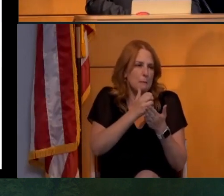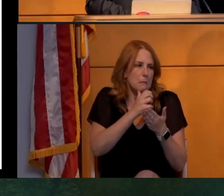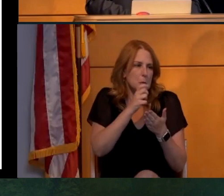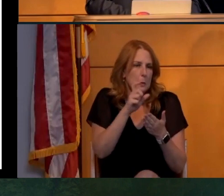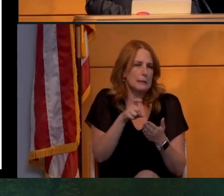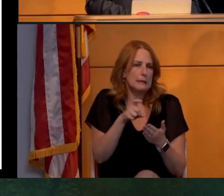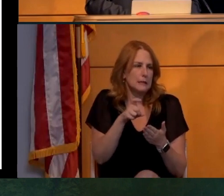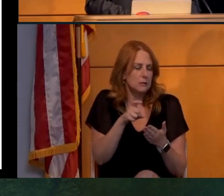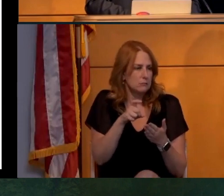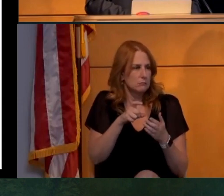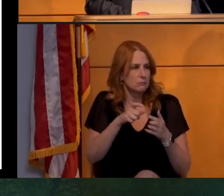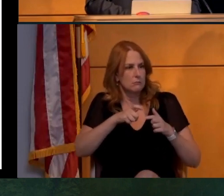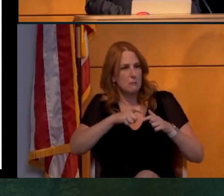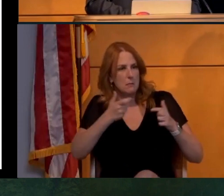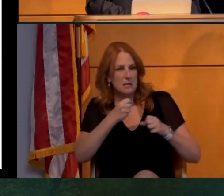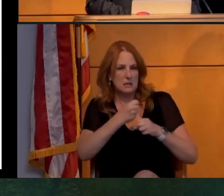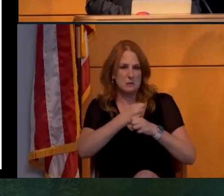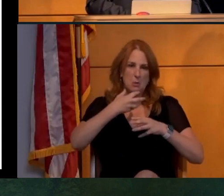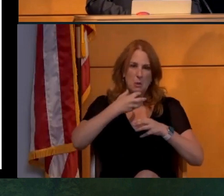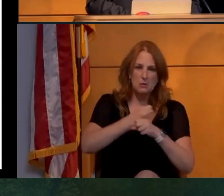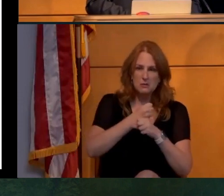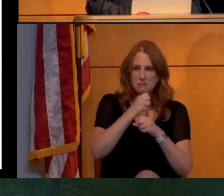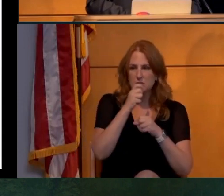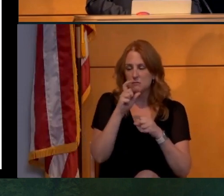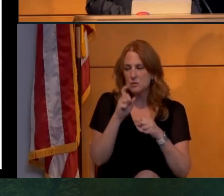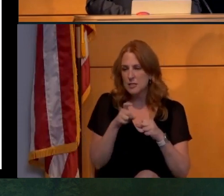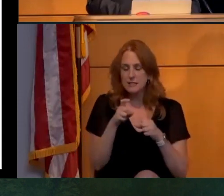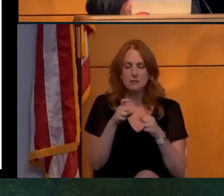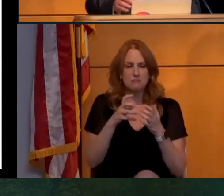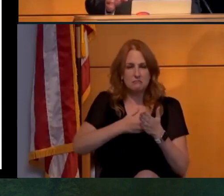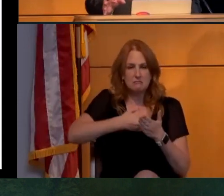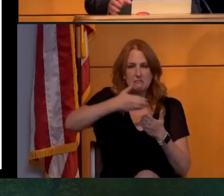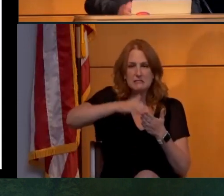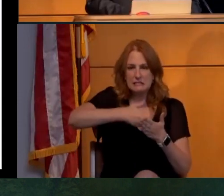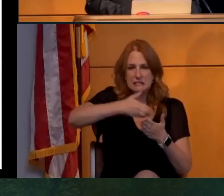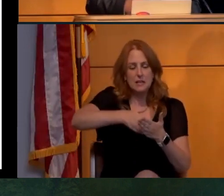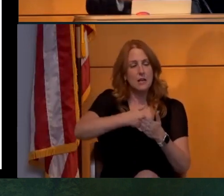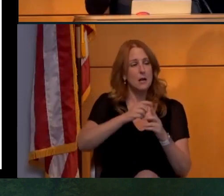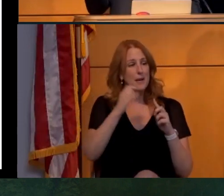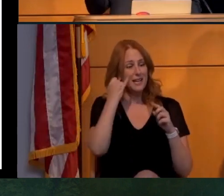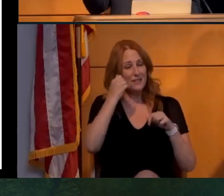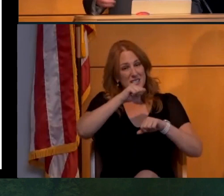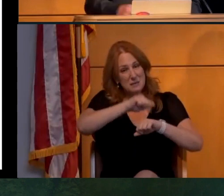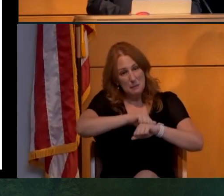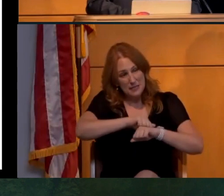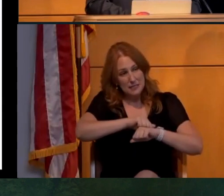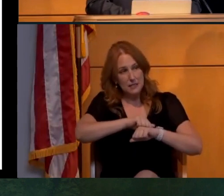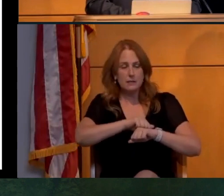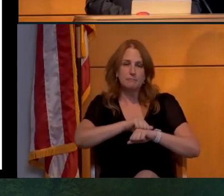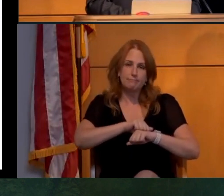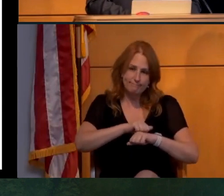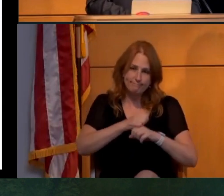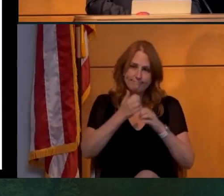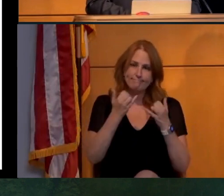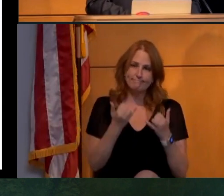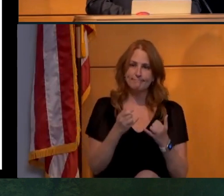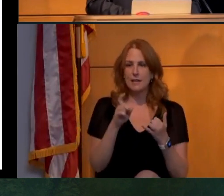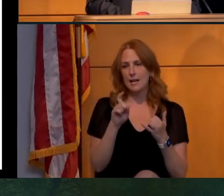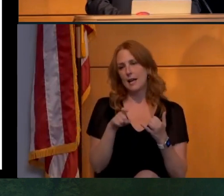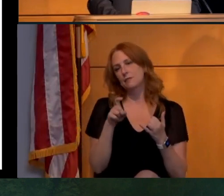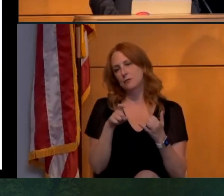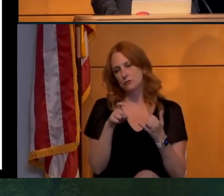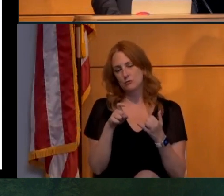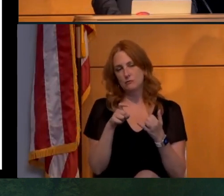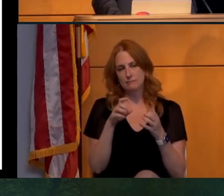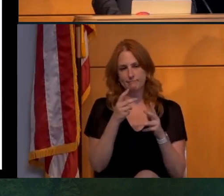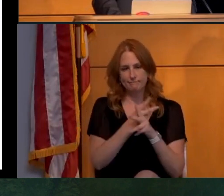need big explosives and huge excavation systems. But if it's ice cemented, you have to look at a different